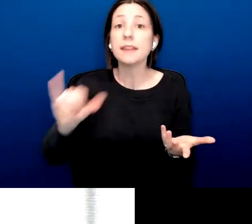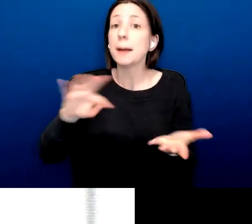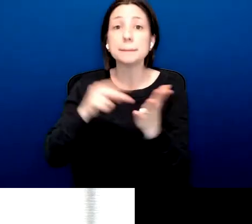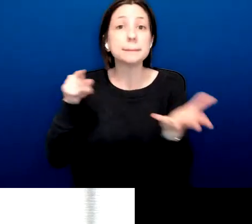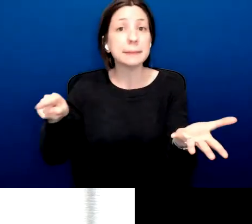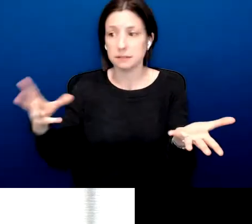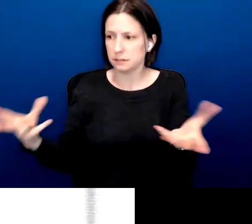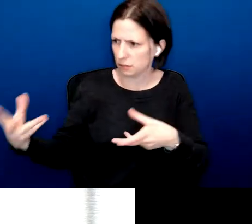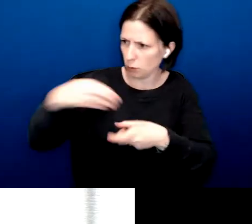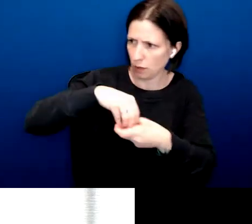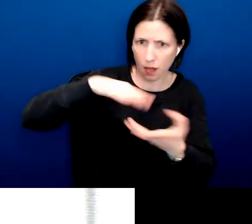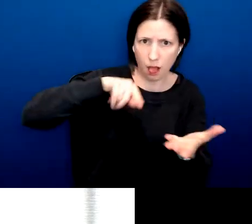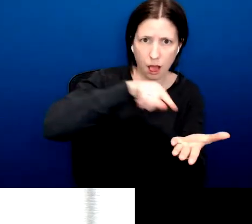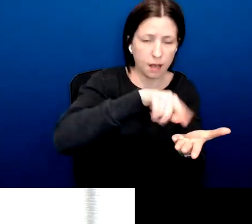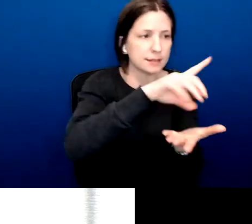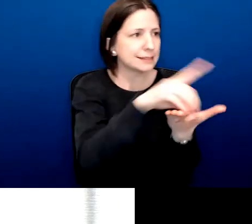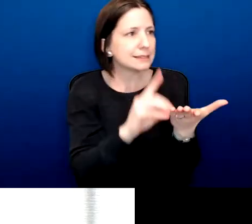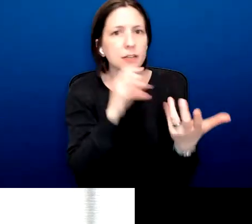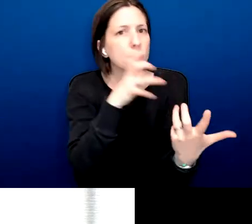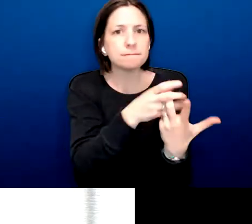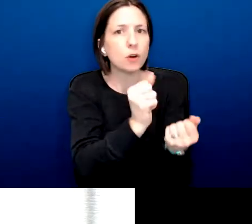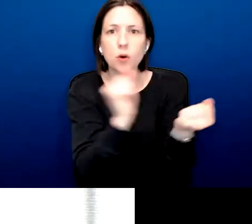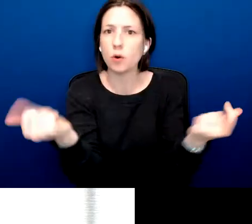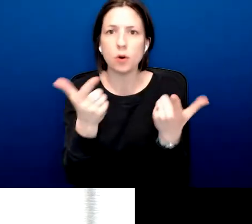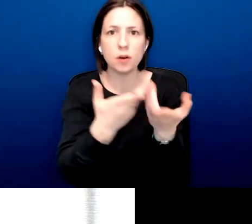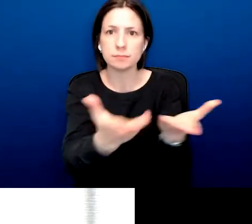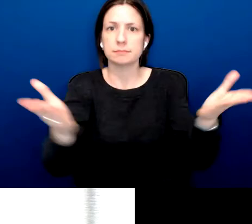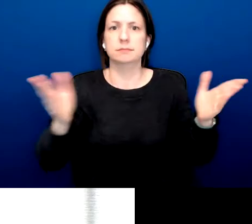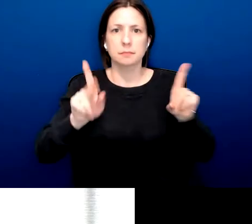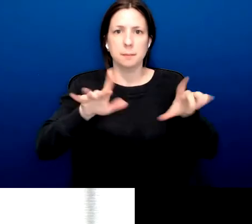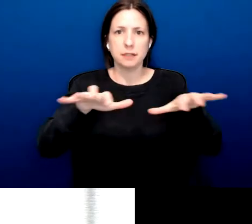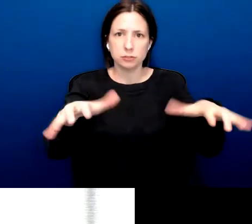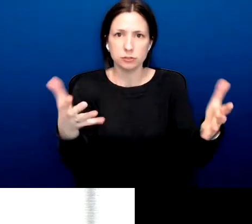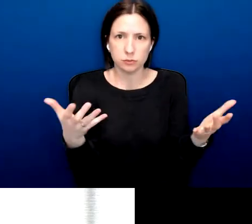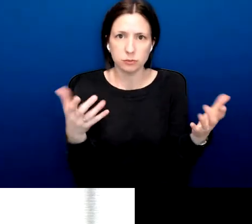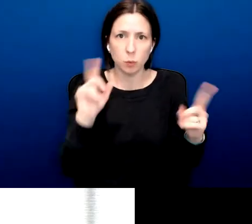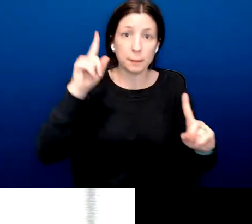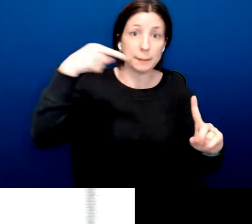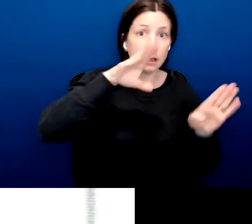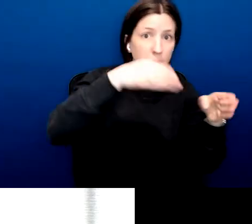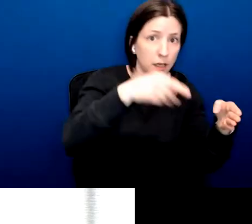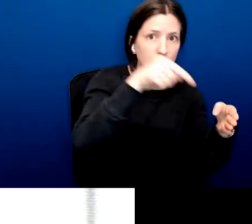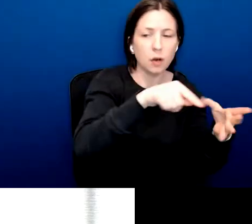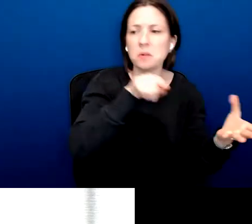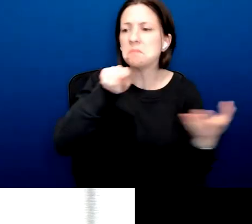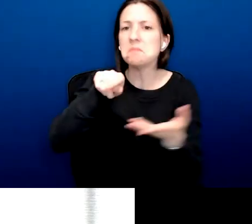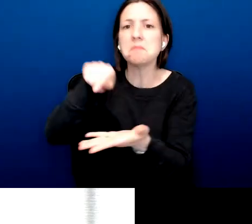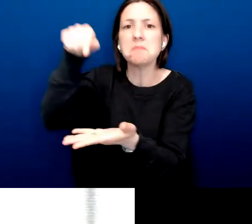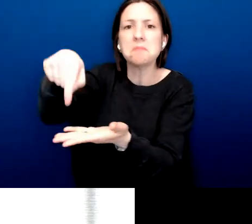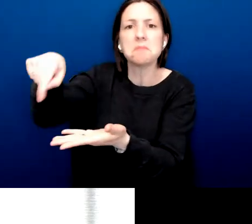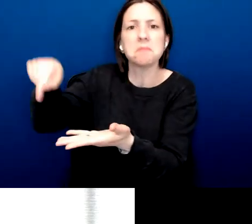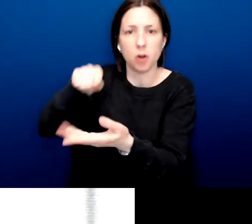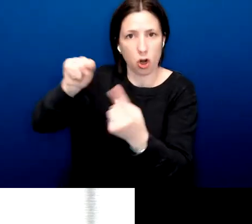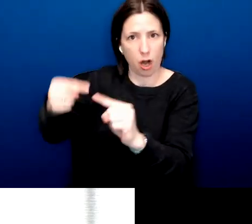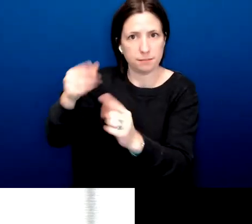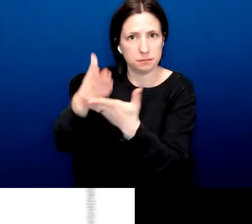needs of all populations, or even that specifies certain groups and is harmful to their existence. Oftentimes, these low numbers